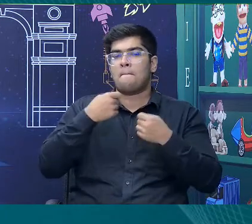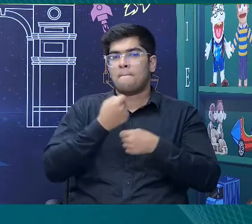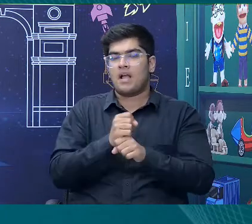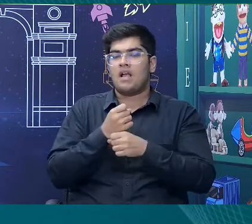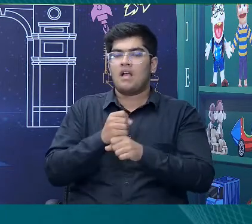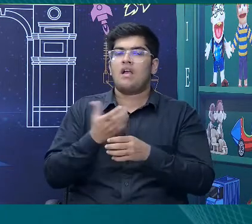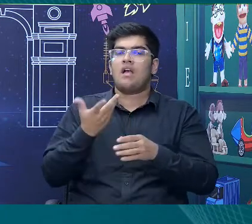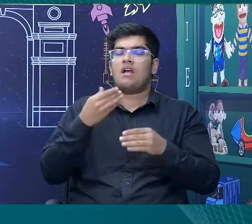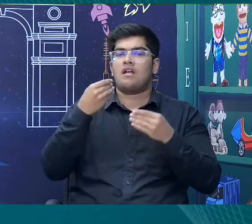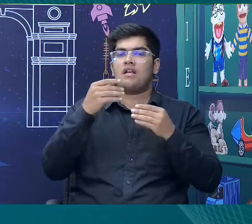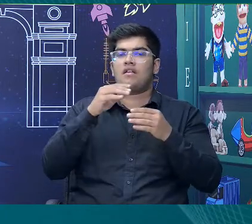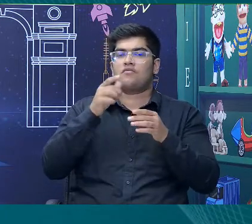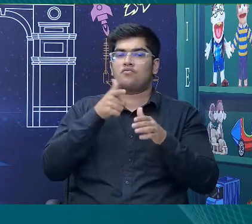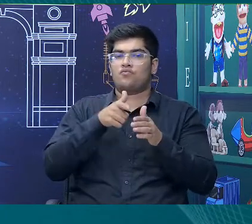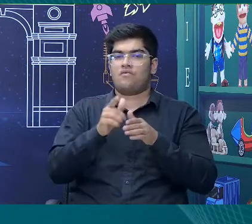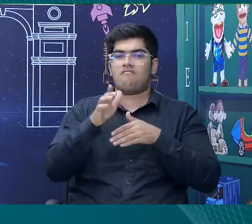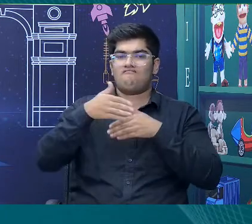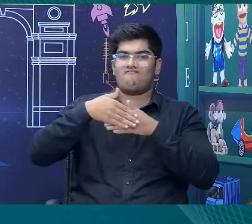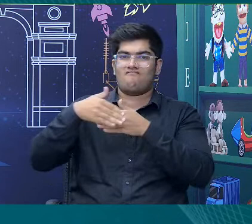money, he begs or steals.